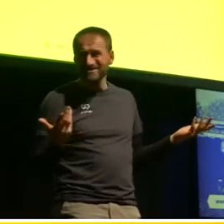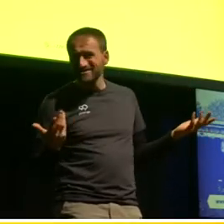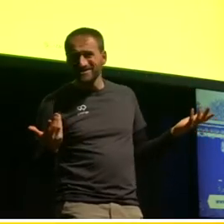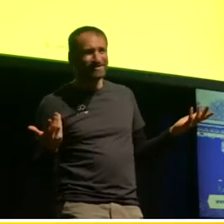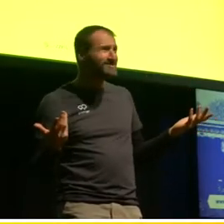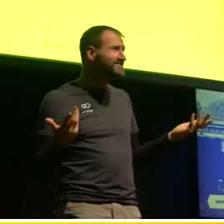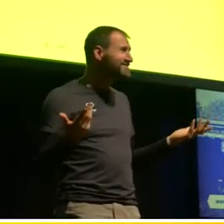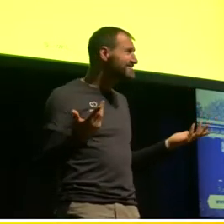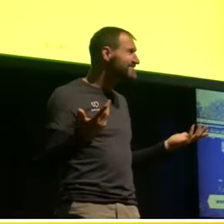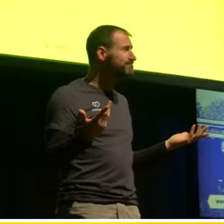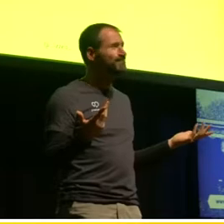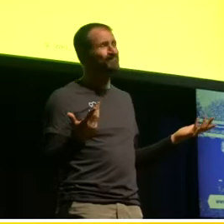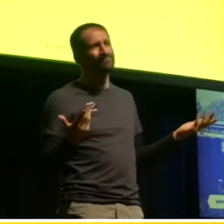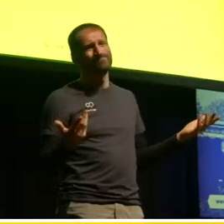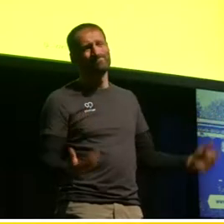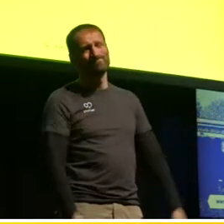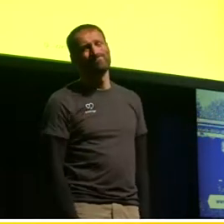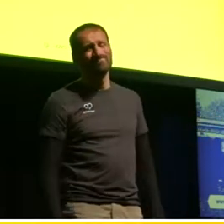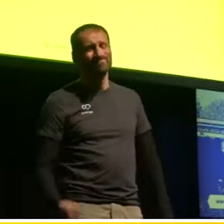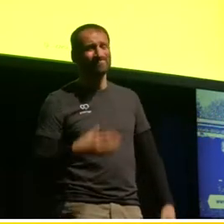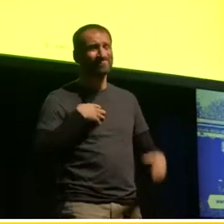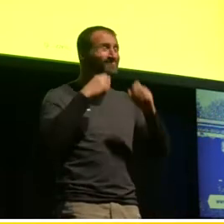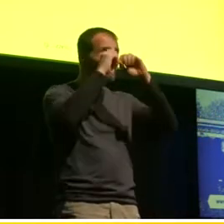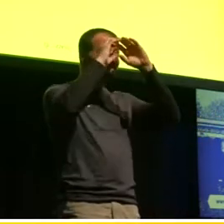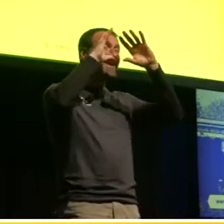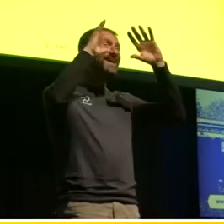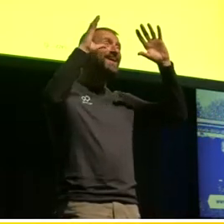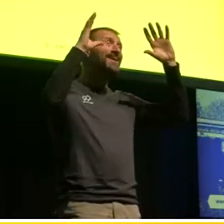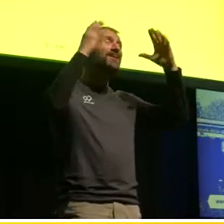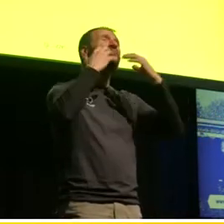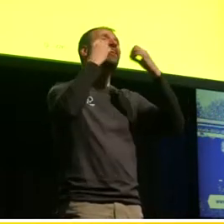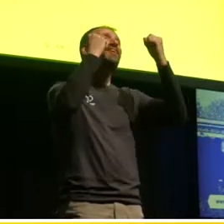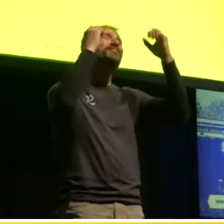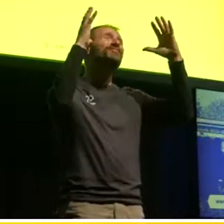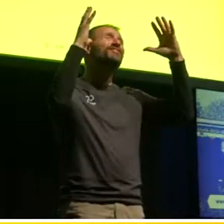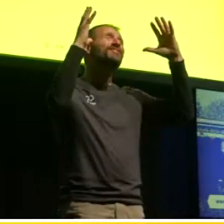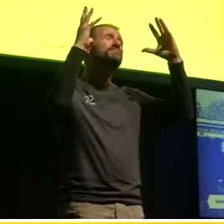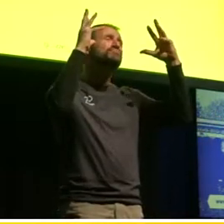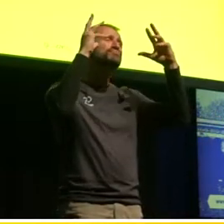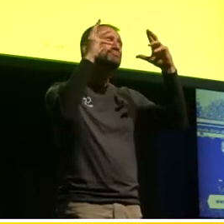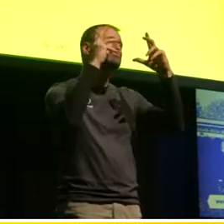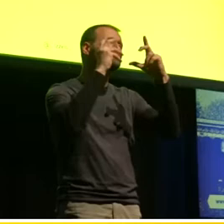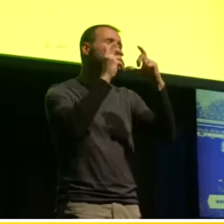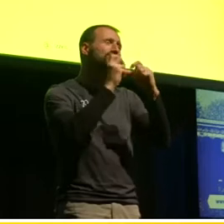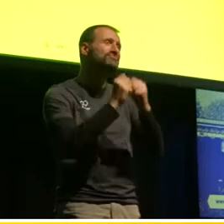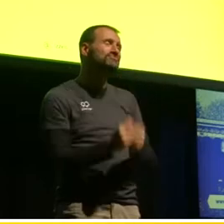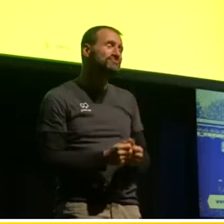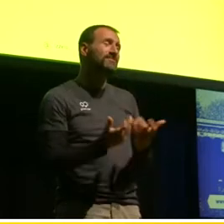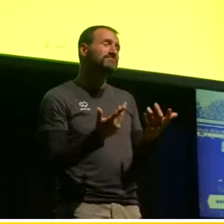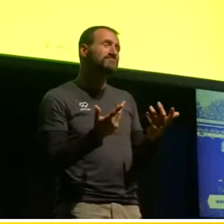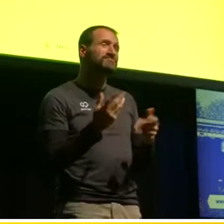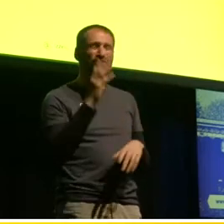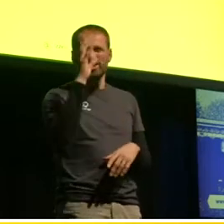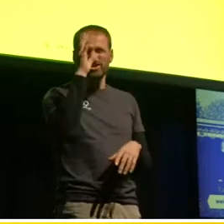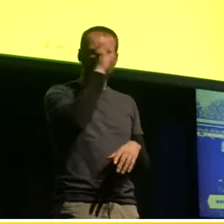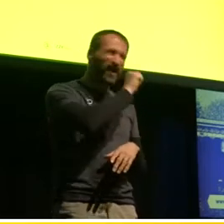But all my dreams and hopes, they crashed on a Black Thursday in